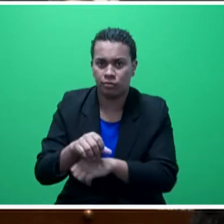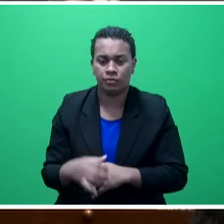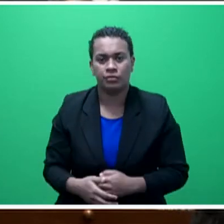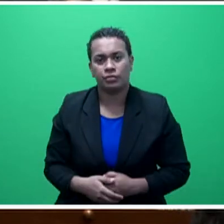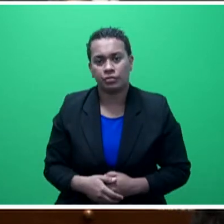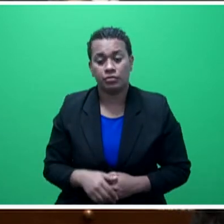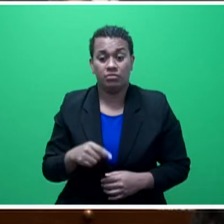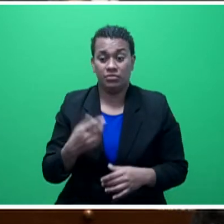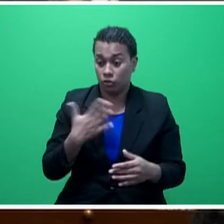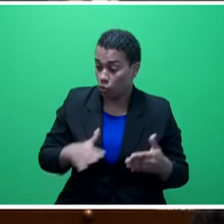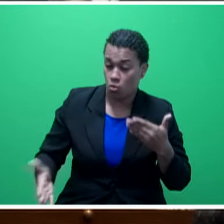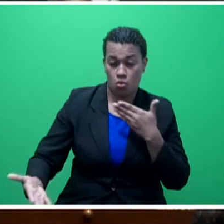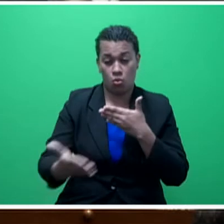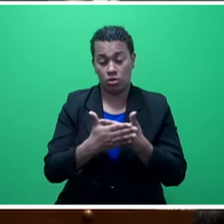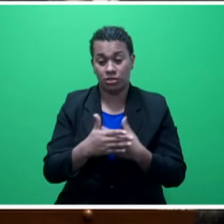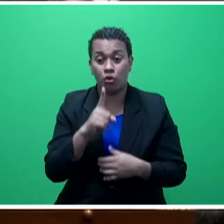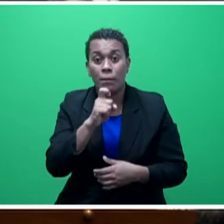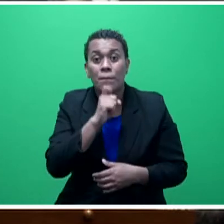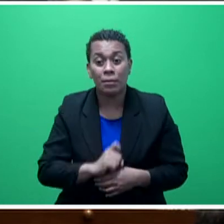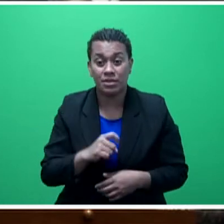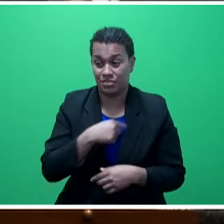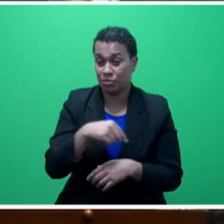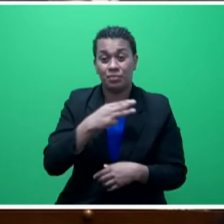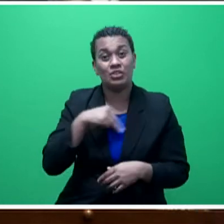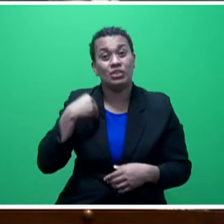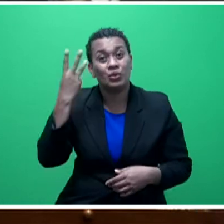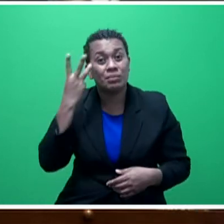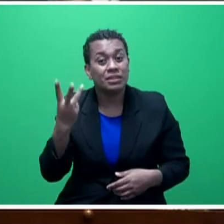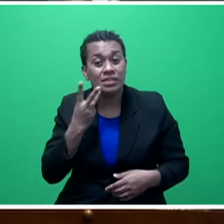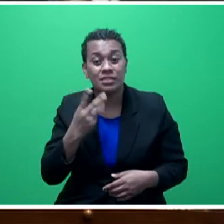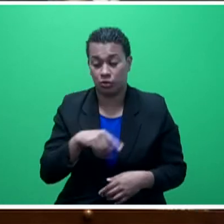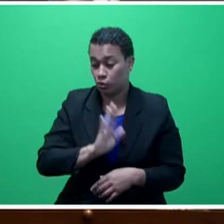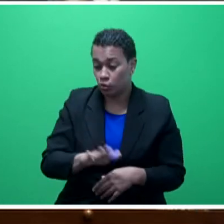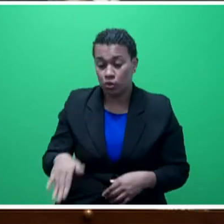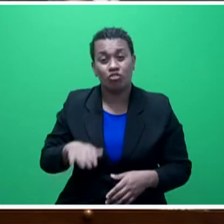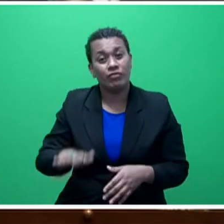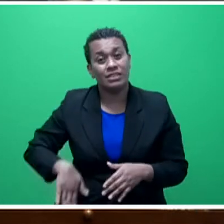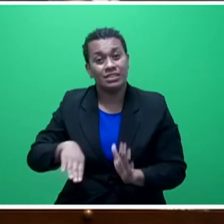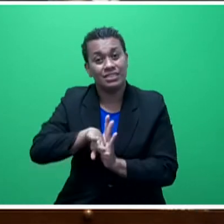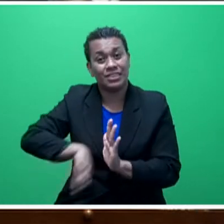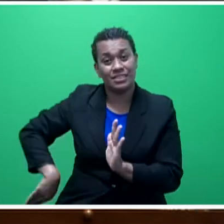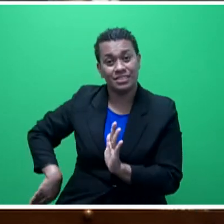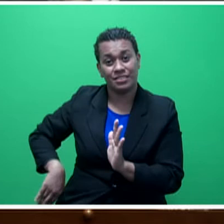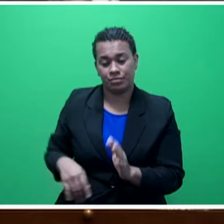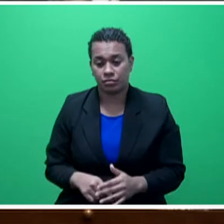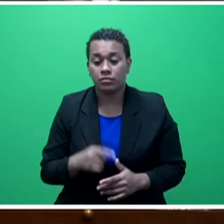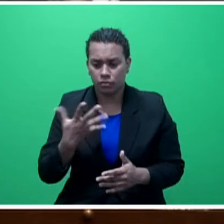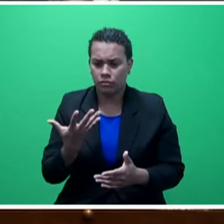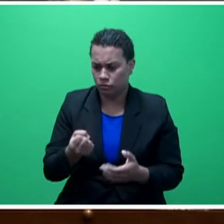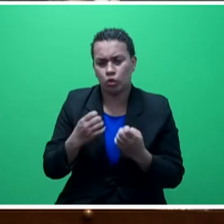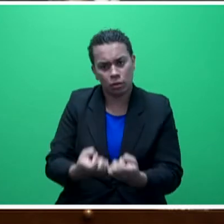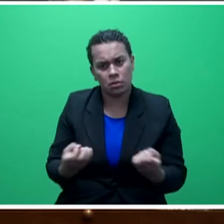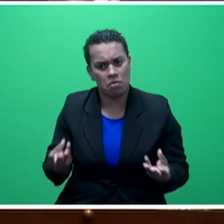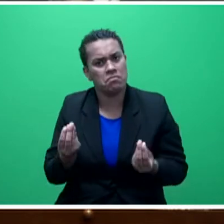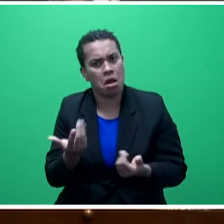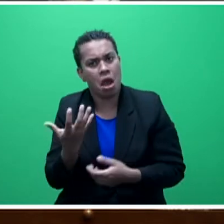like to close with a promise that the Ministry of Women, Children and Poverty Alleviation is equipped to look after the welfare of those living with disabilities,